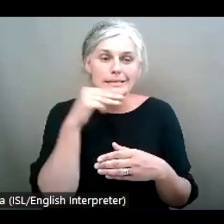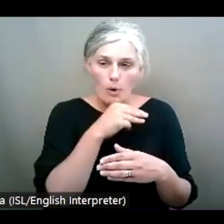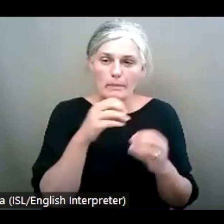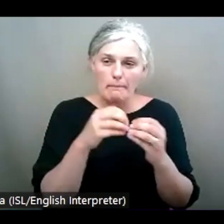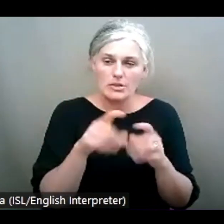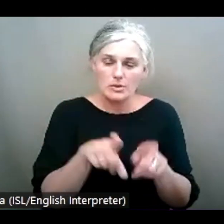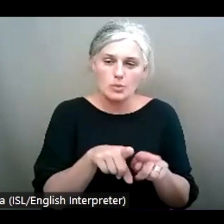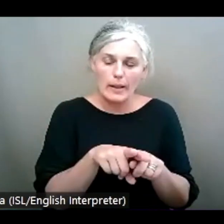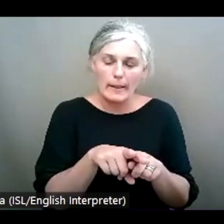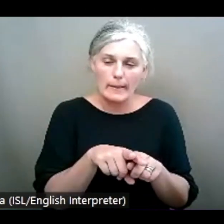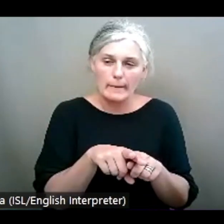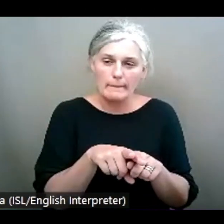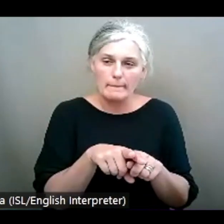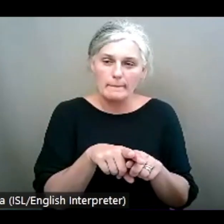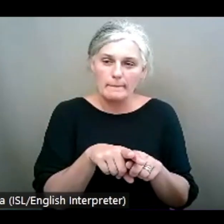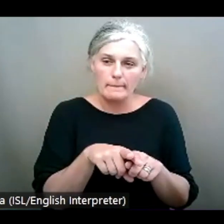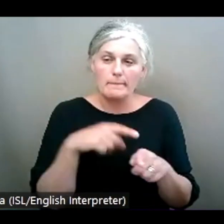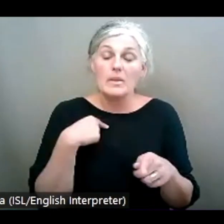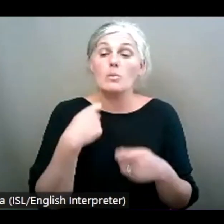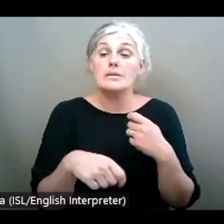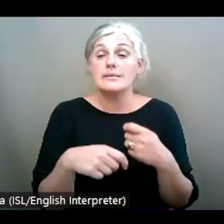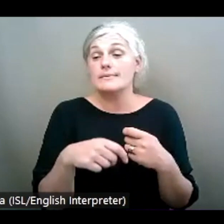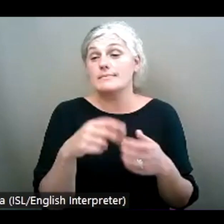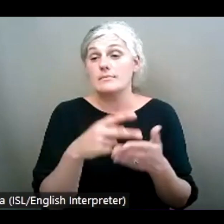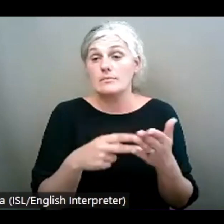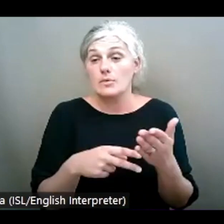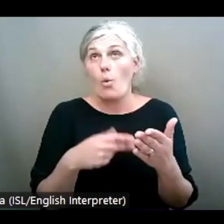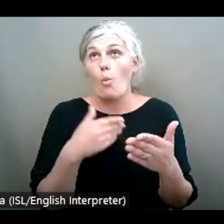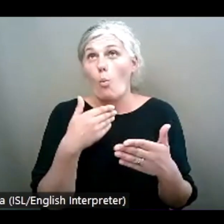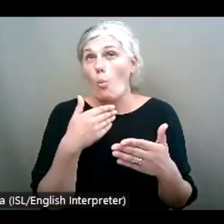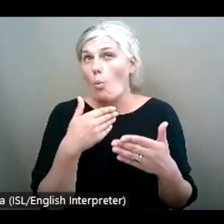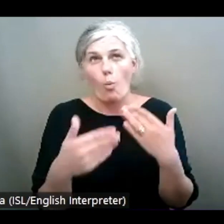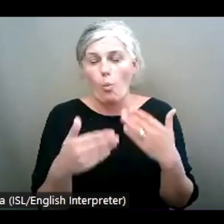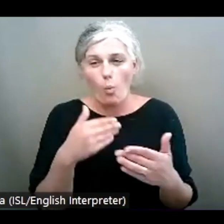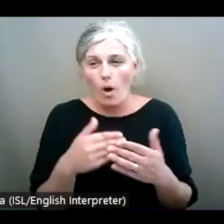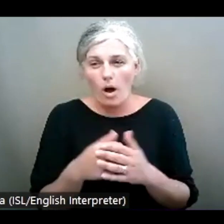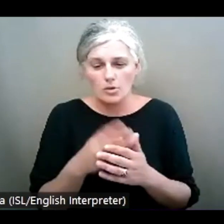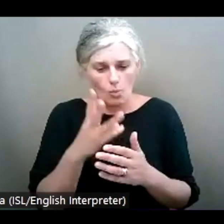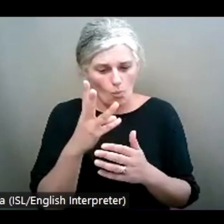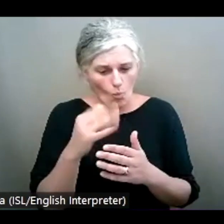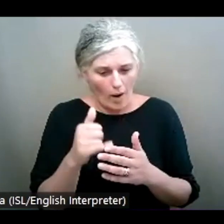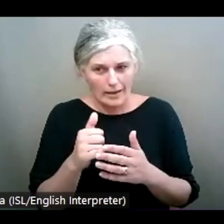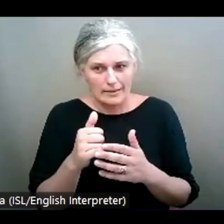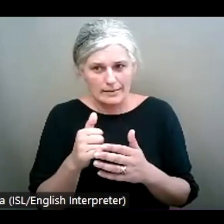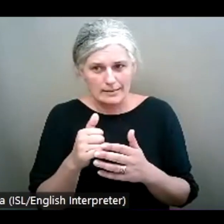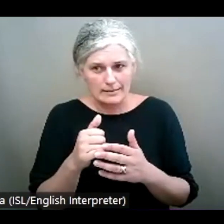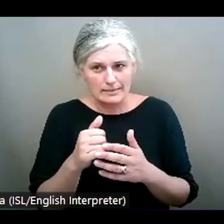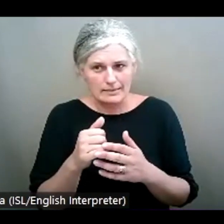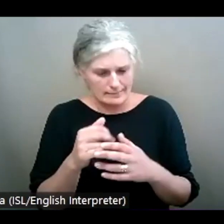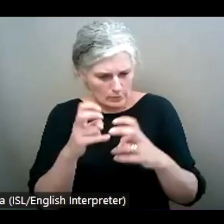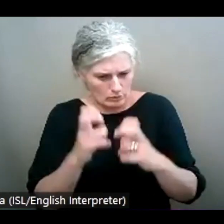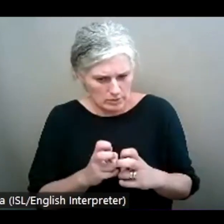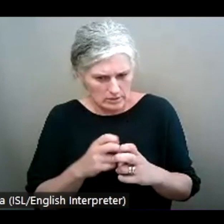that we did a values thing last night. I said, we were asked what happened with IMI, why did it explode? And I said COVID. I didn't mean that,